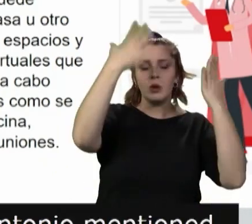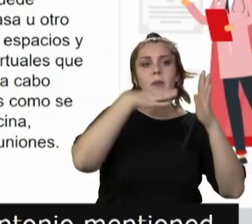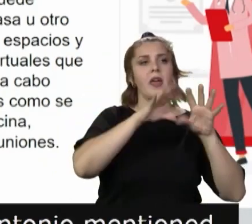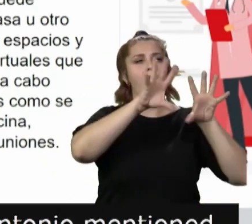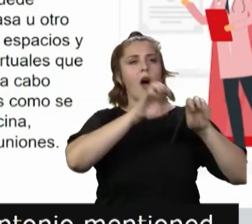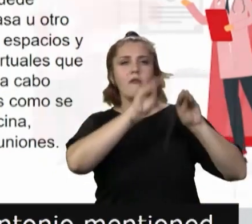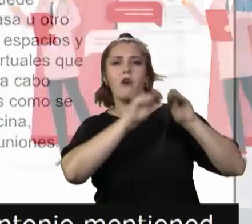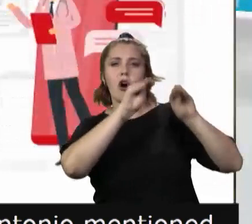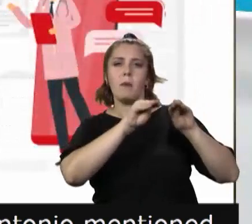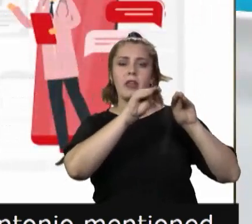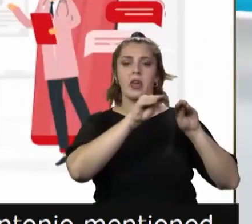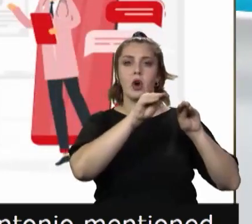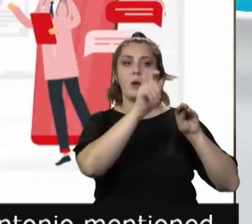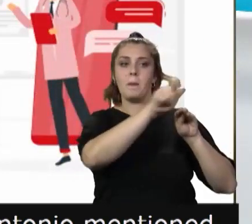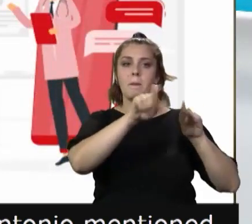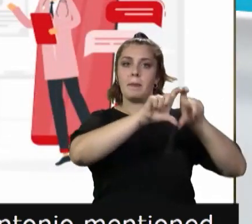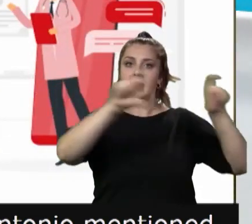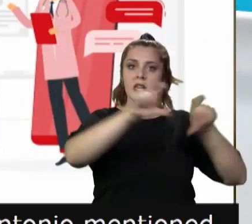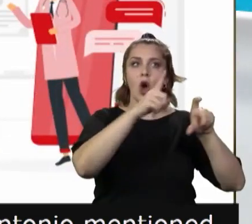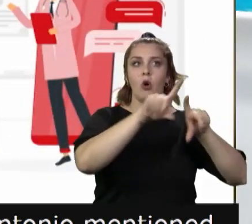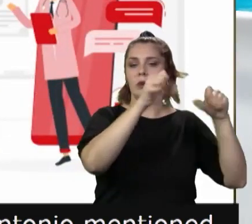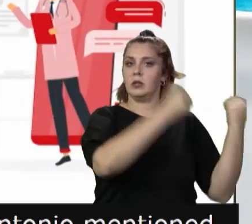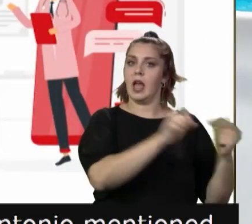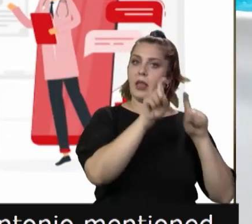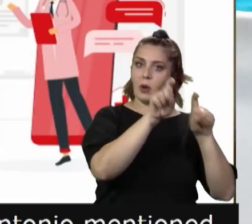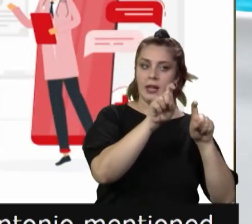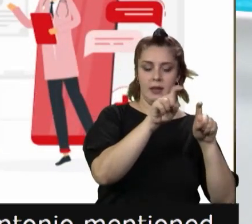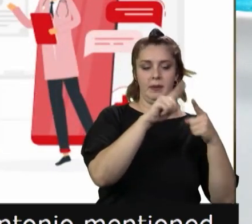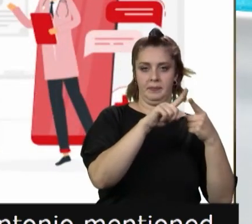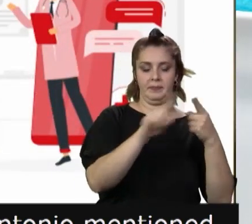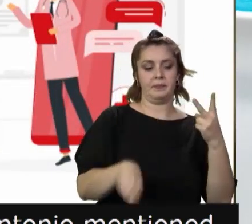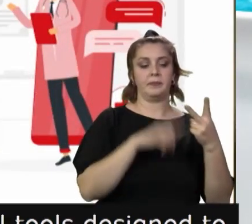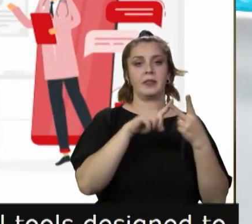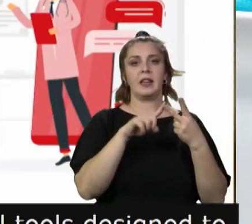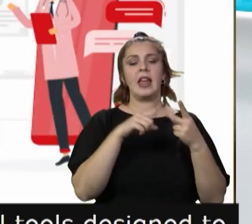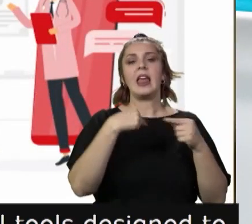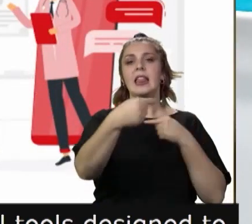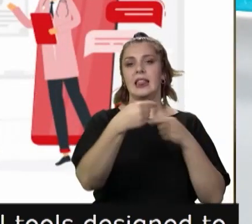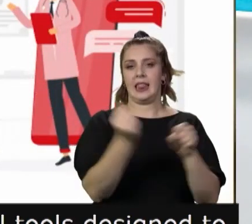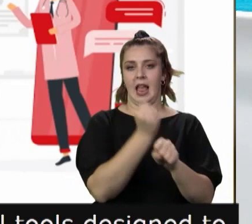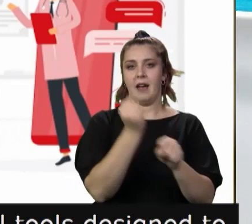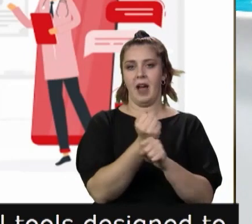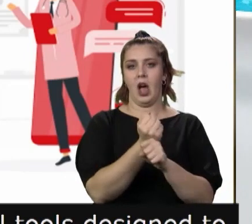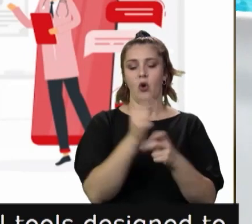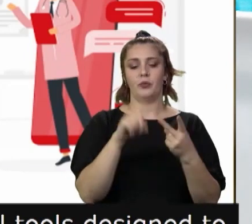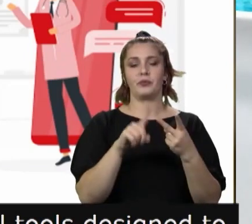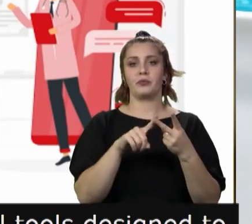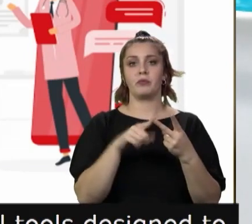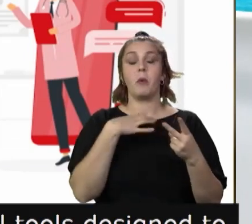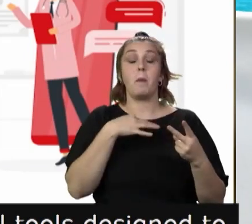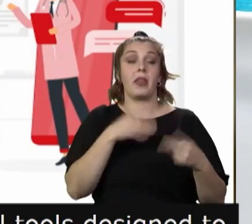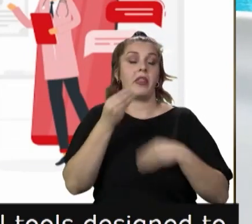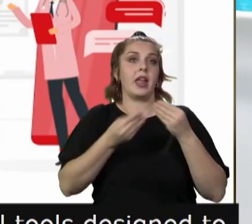spaces and virtual tools designed to facilitate the learning and distance learning for companies and